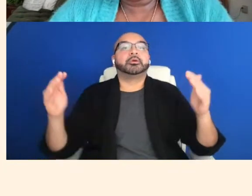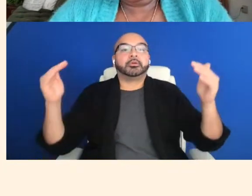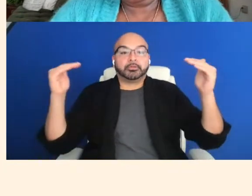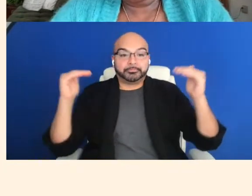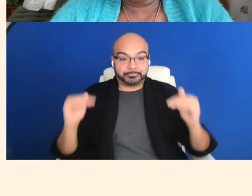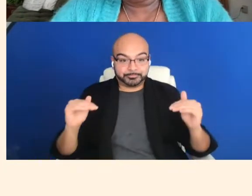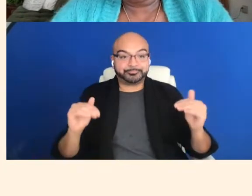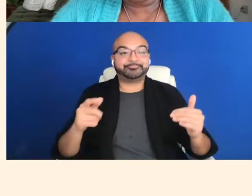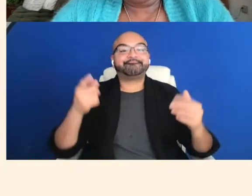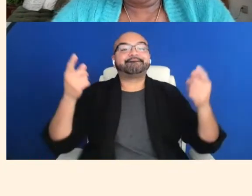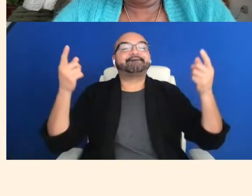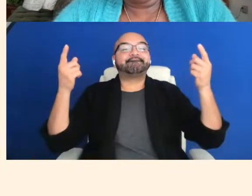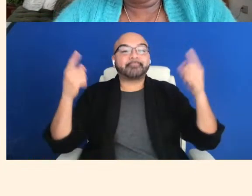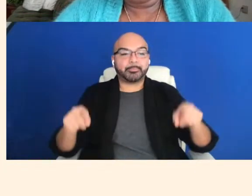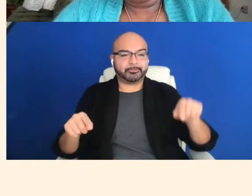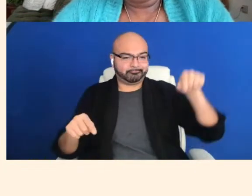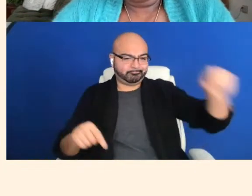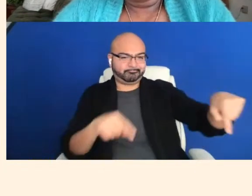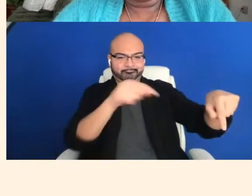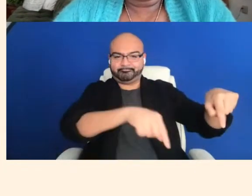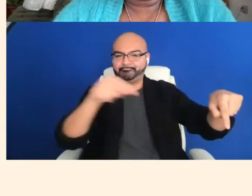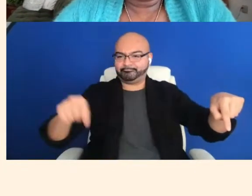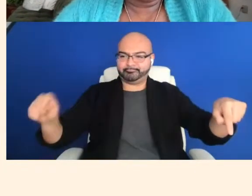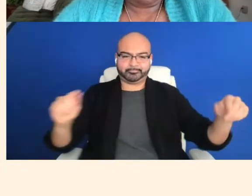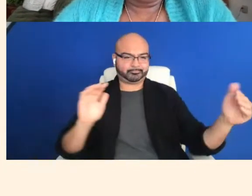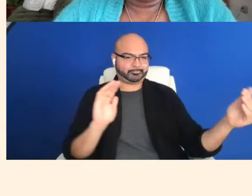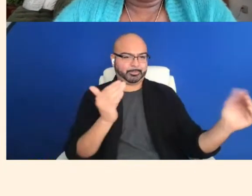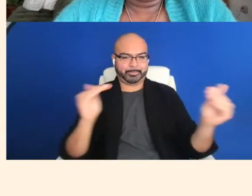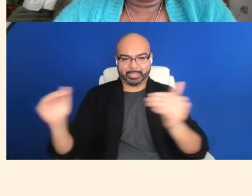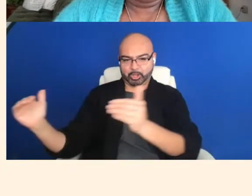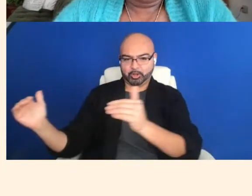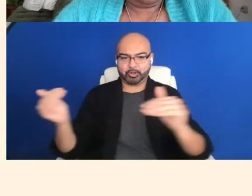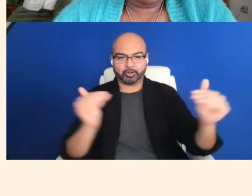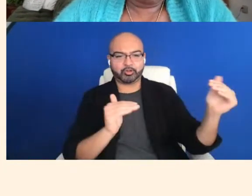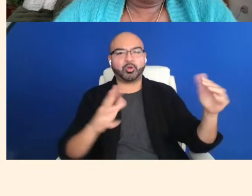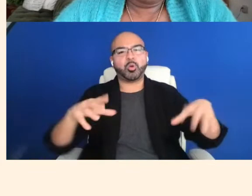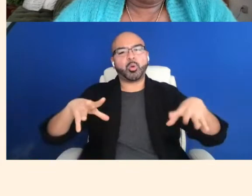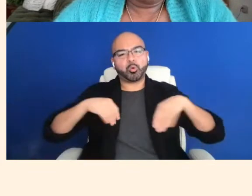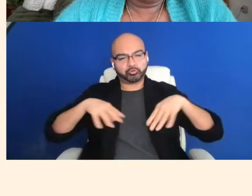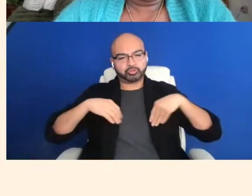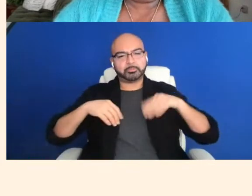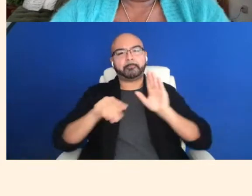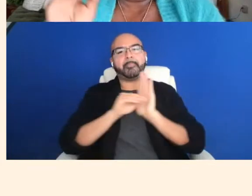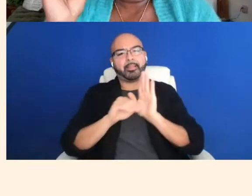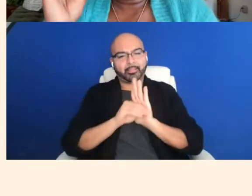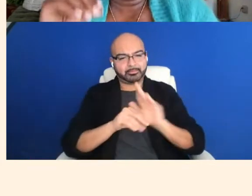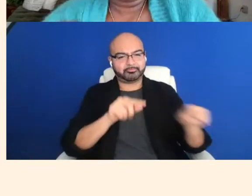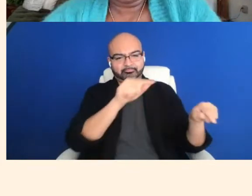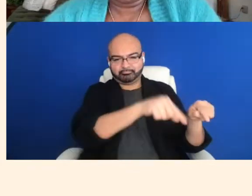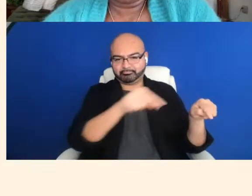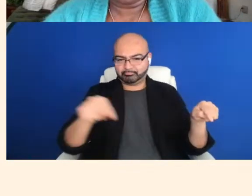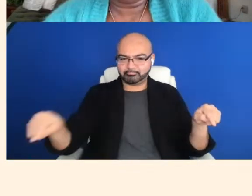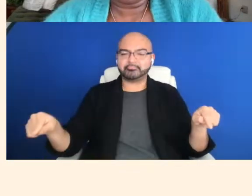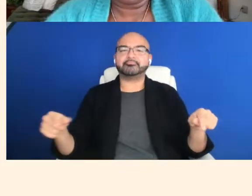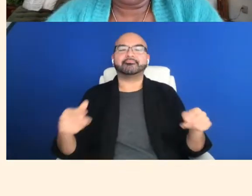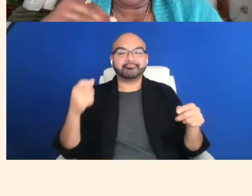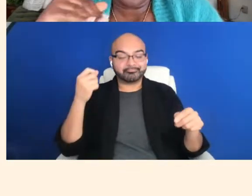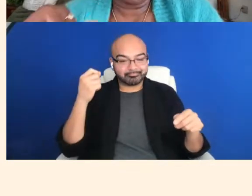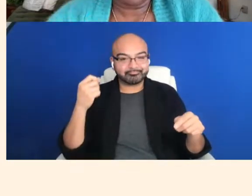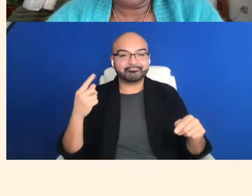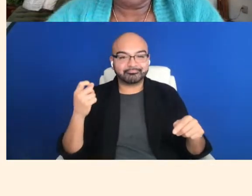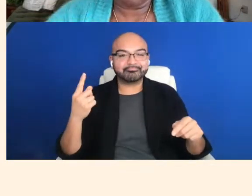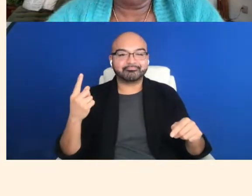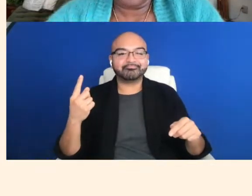you compare the ownership models, um, which is a